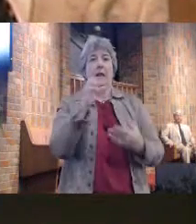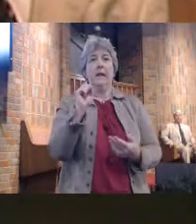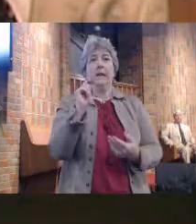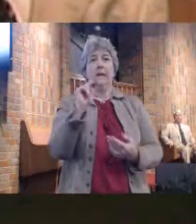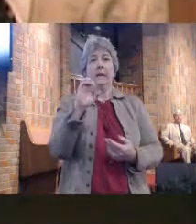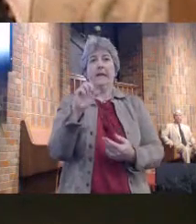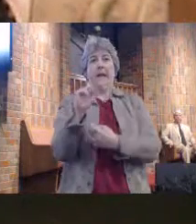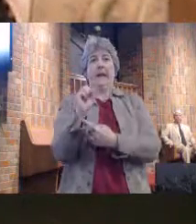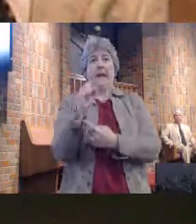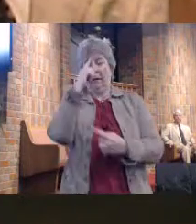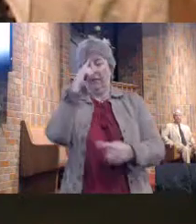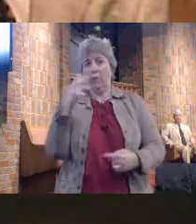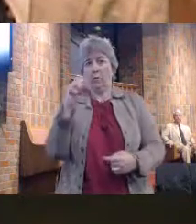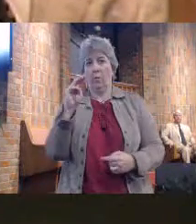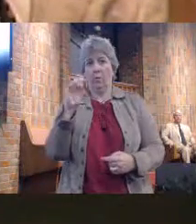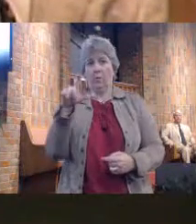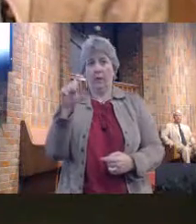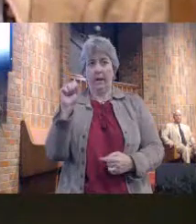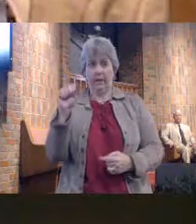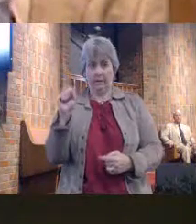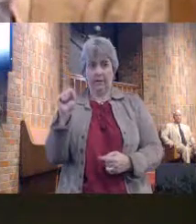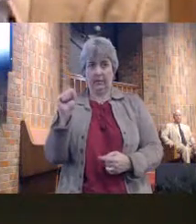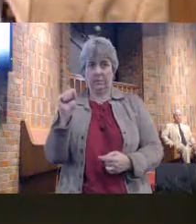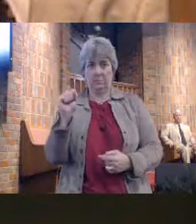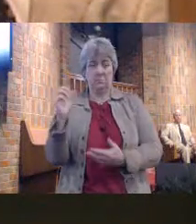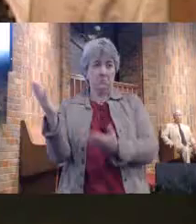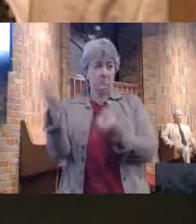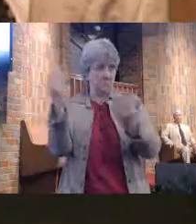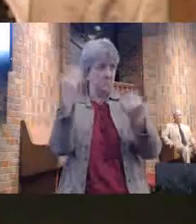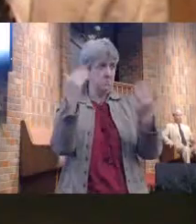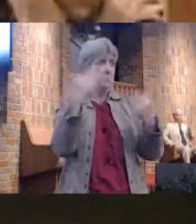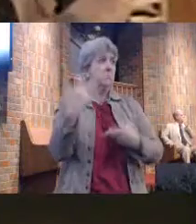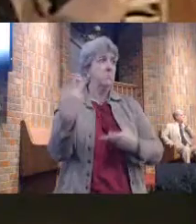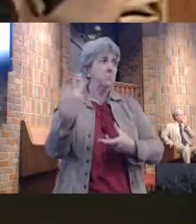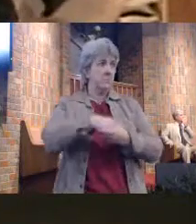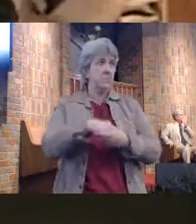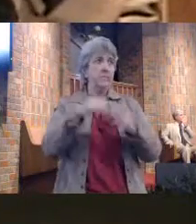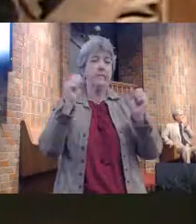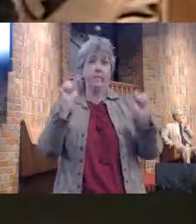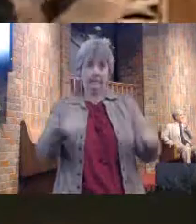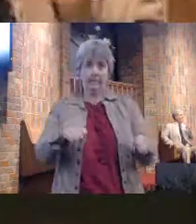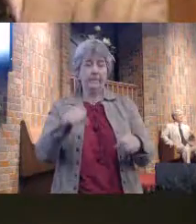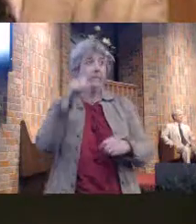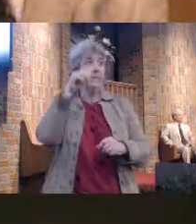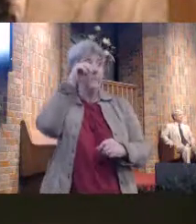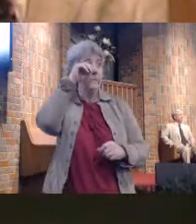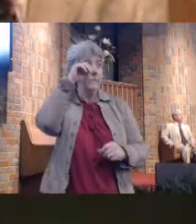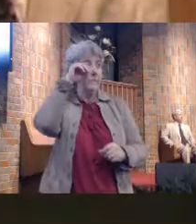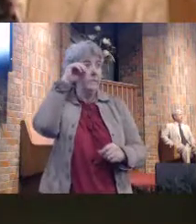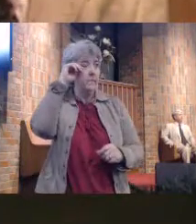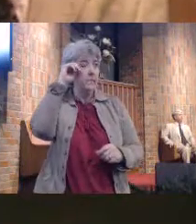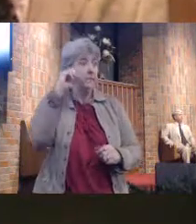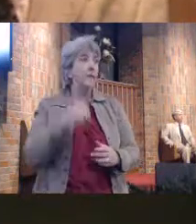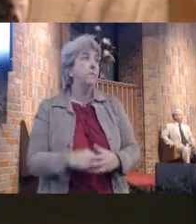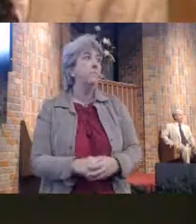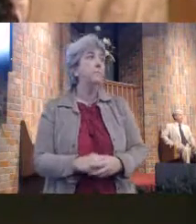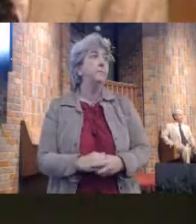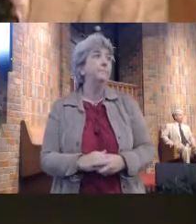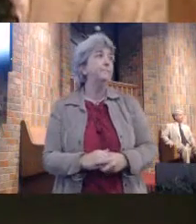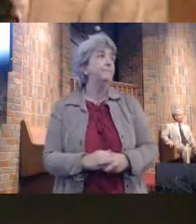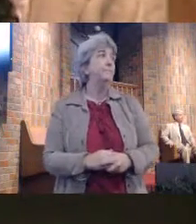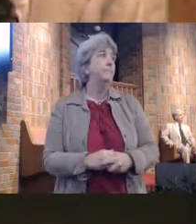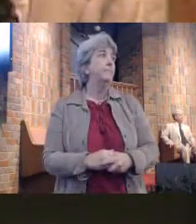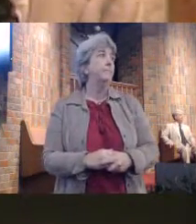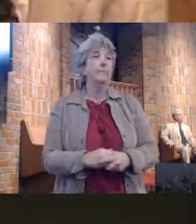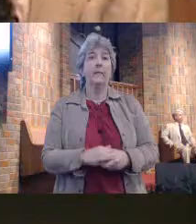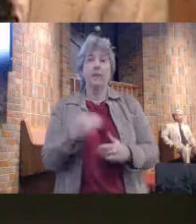congregation. Bring a salad and enjoy the food and fellowship. If you have any questions on this activity, see Sue Wirtz. A baby basket is